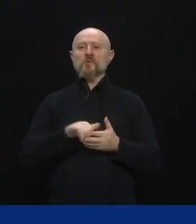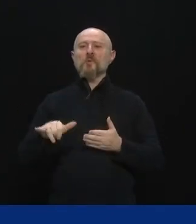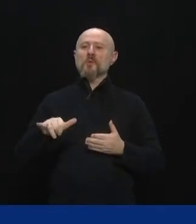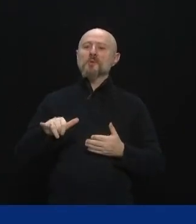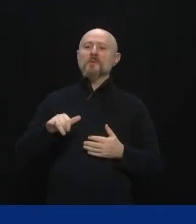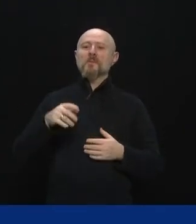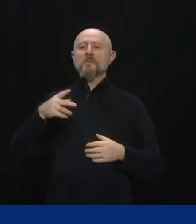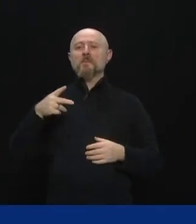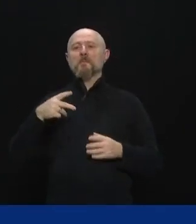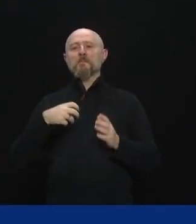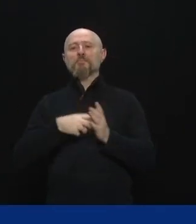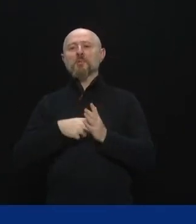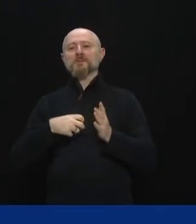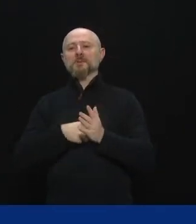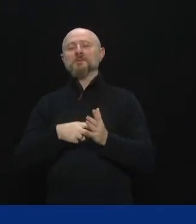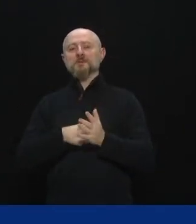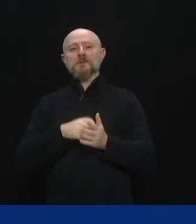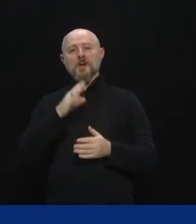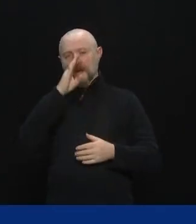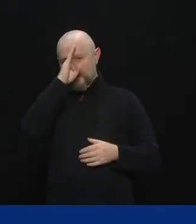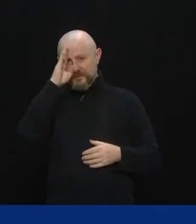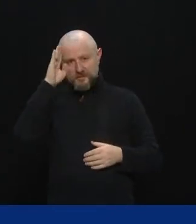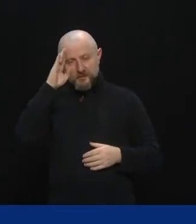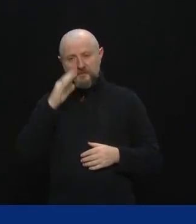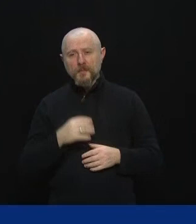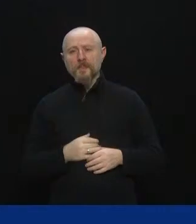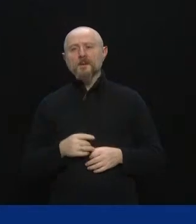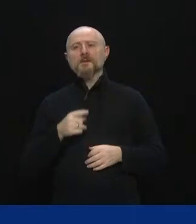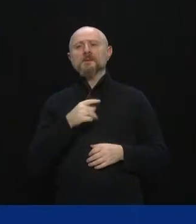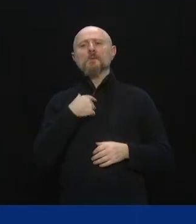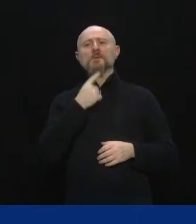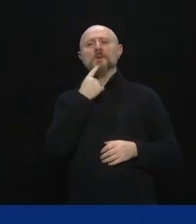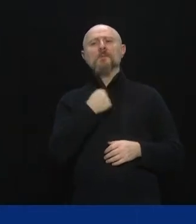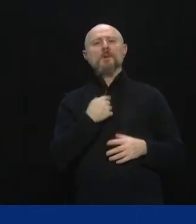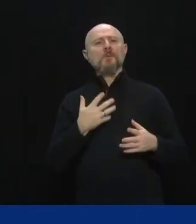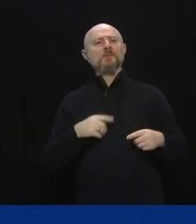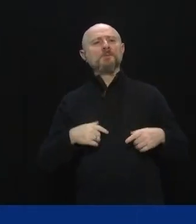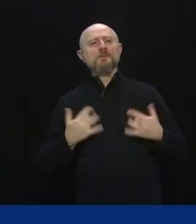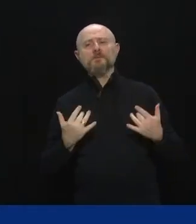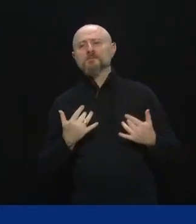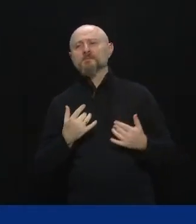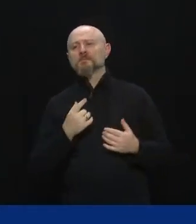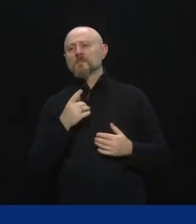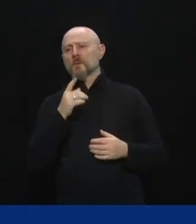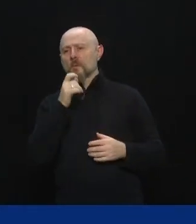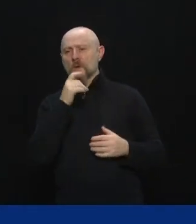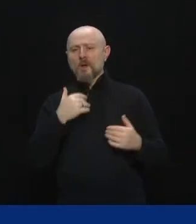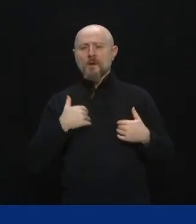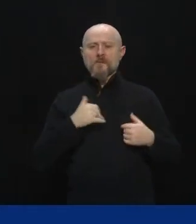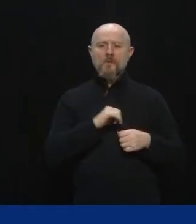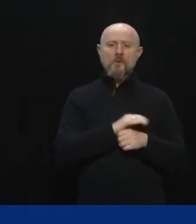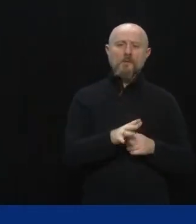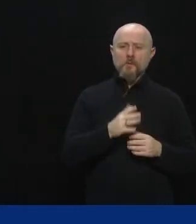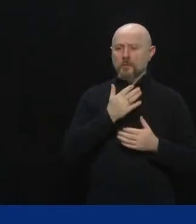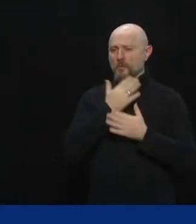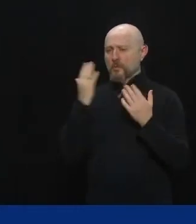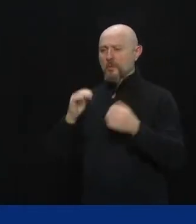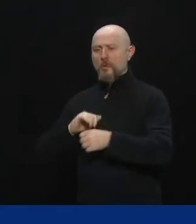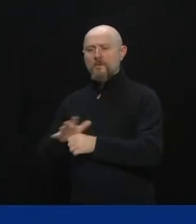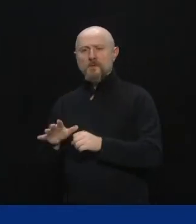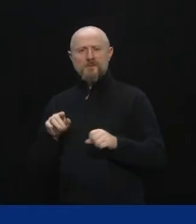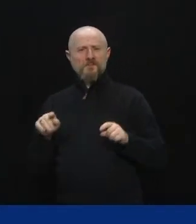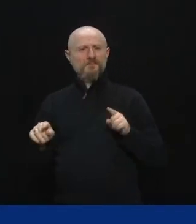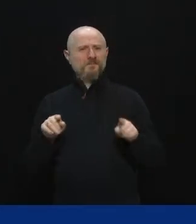tell us what's going on in real time as you're monitoring this phenomenon of COVID versus non-COVID cases. And again, please give our gratitude